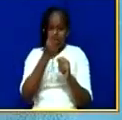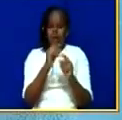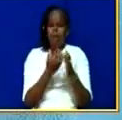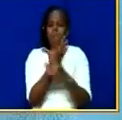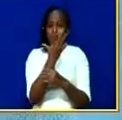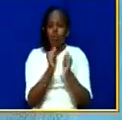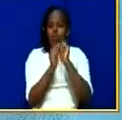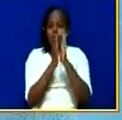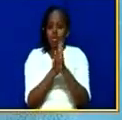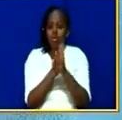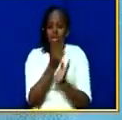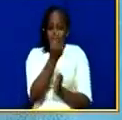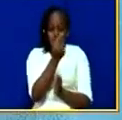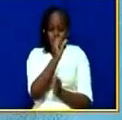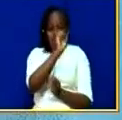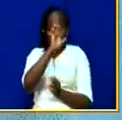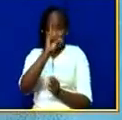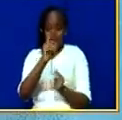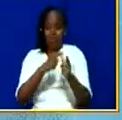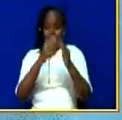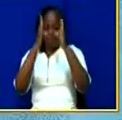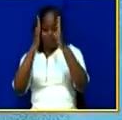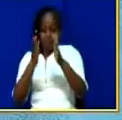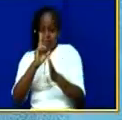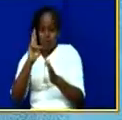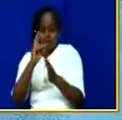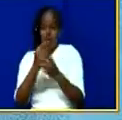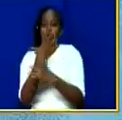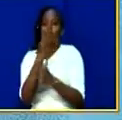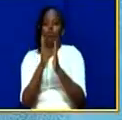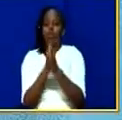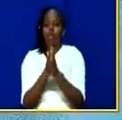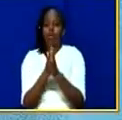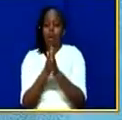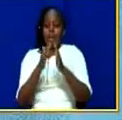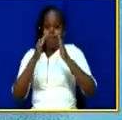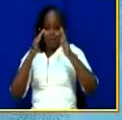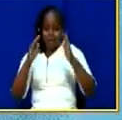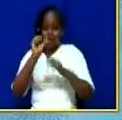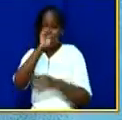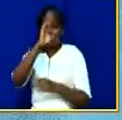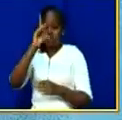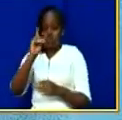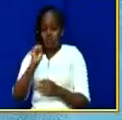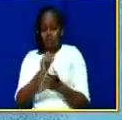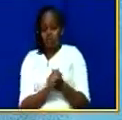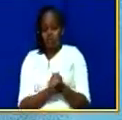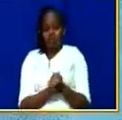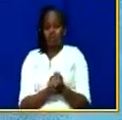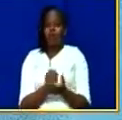with tiny seeds. Uh-huh. On the right-hand side, crops with large seeds. seeds. We have helped